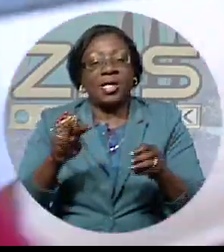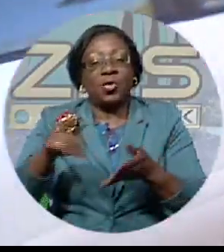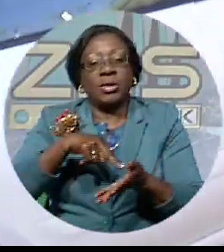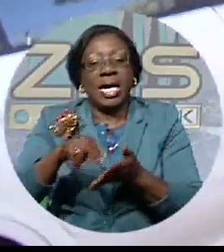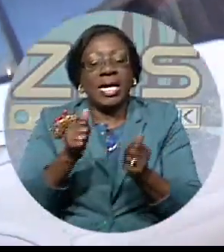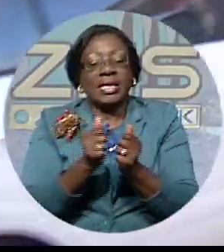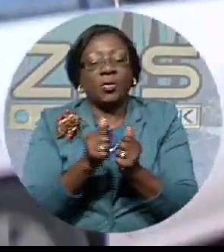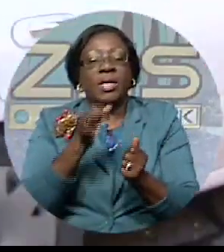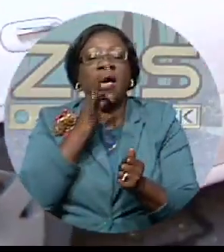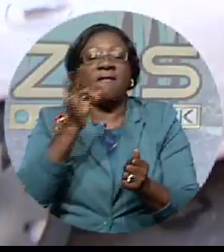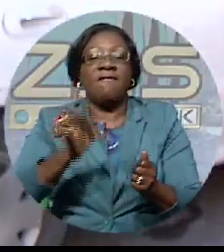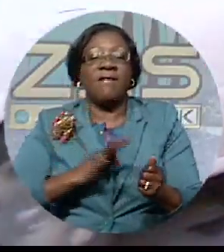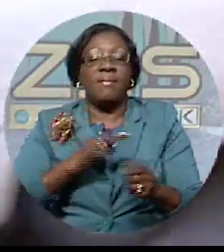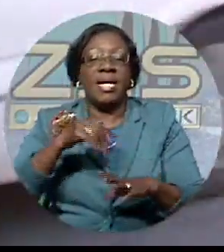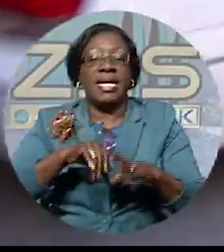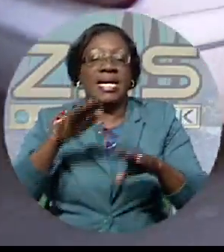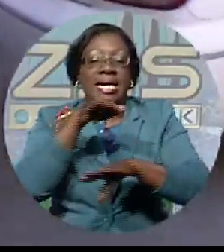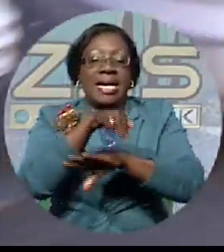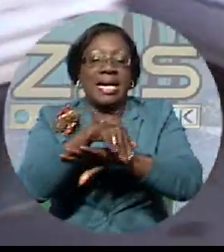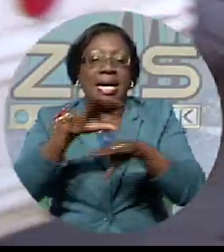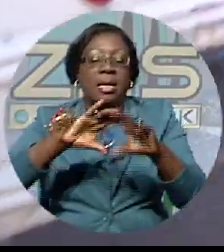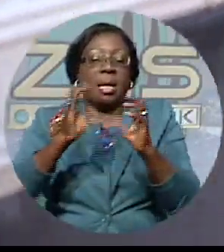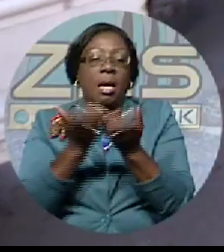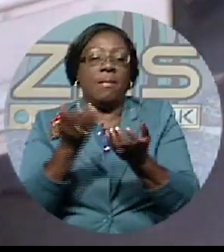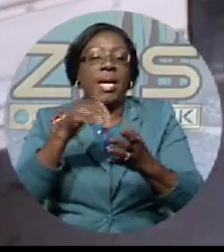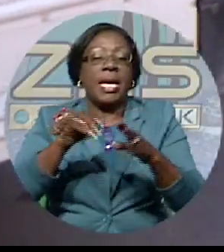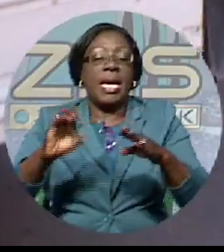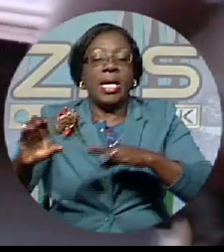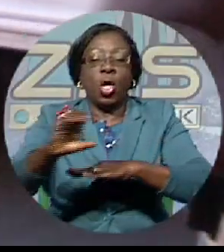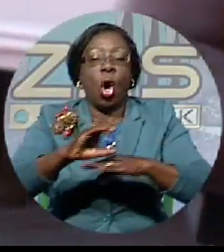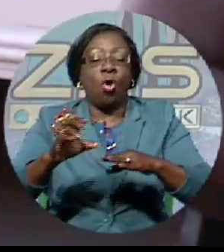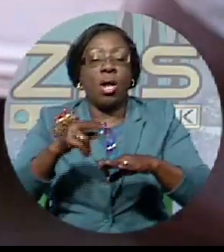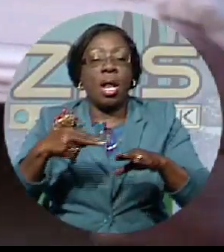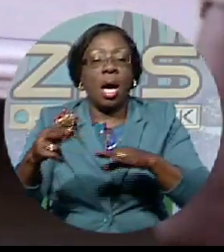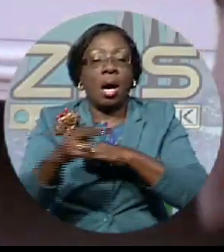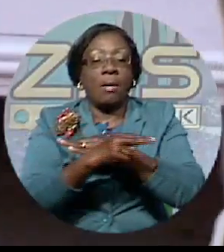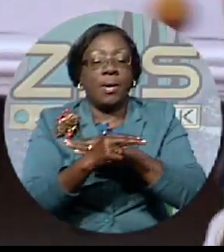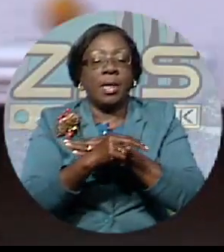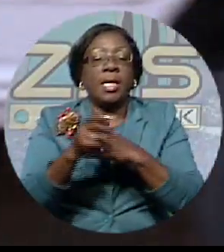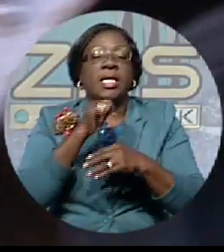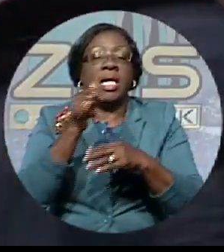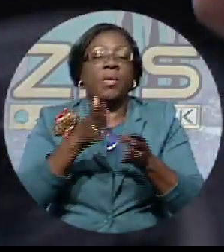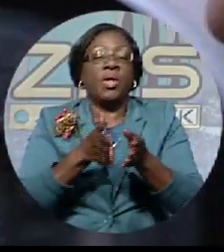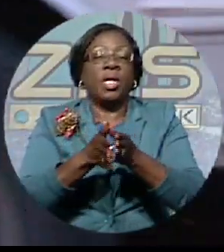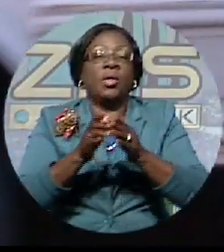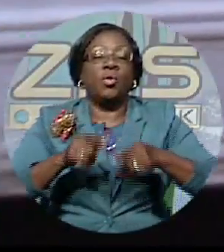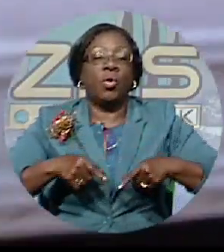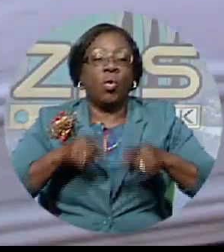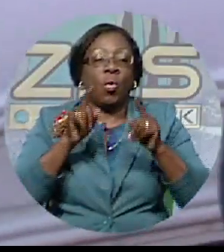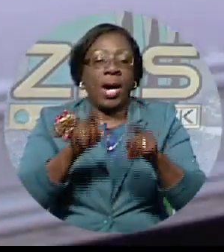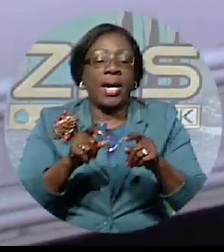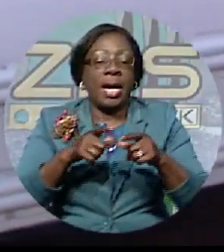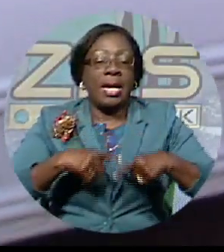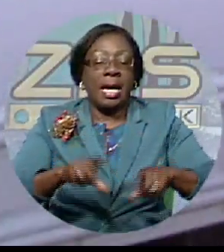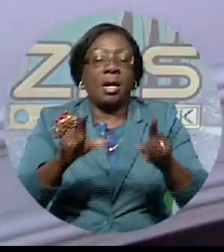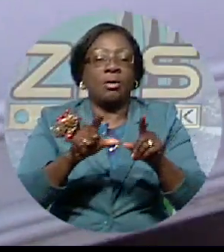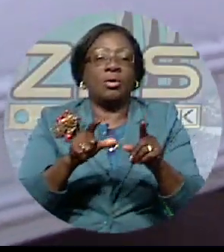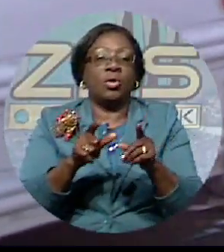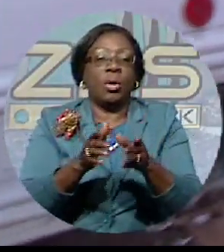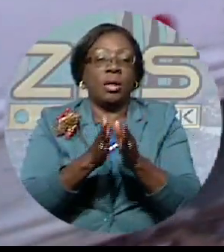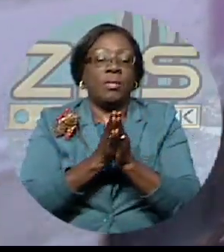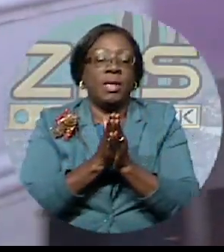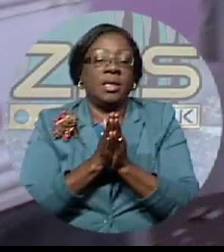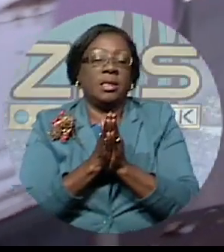in Coral Harbor. The men who appeared before Magistrate Joanne Pratt were not required to enter a plea. They have since been remanded to the